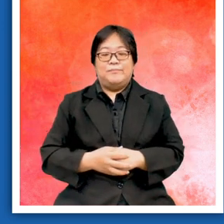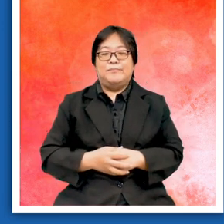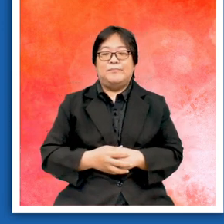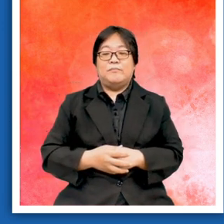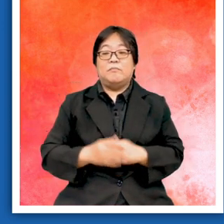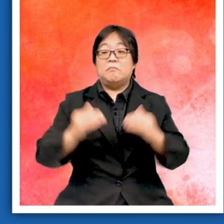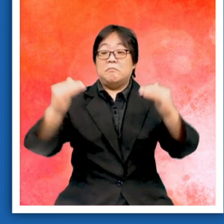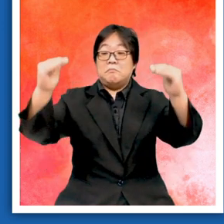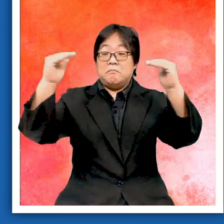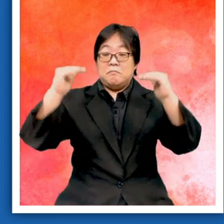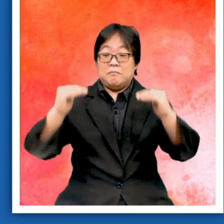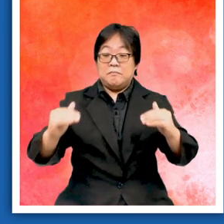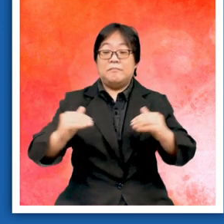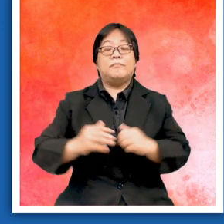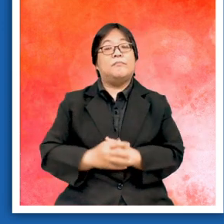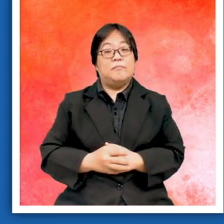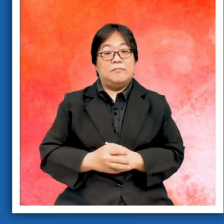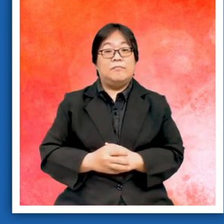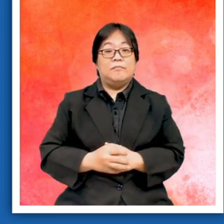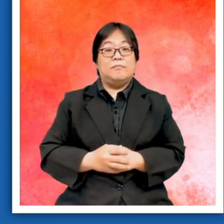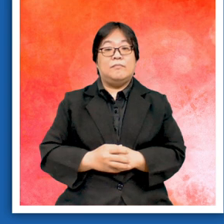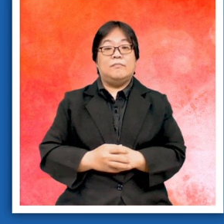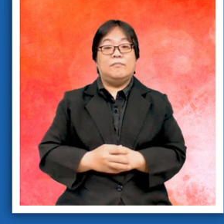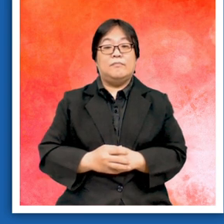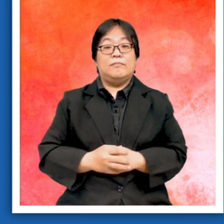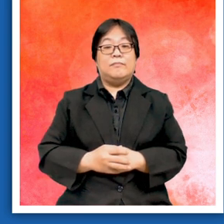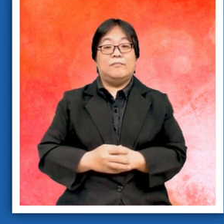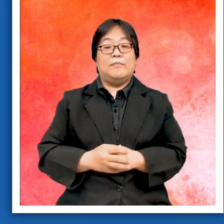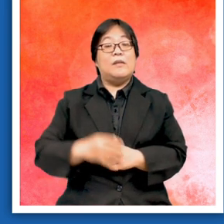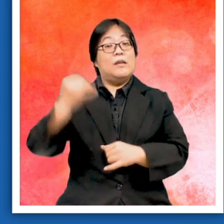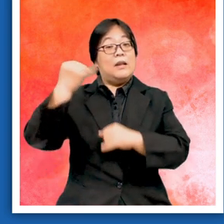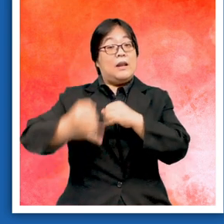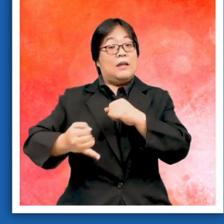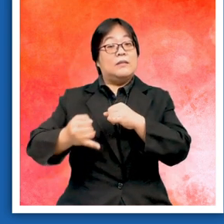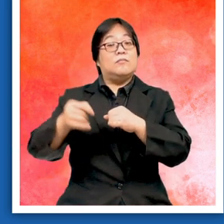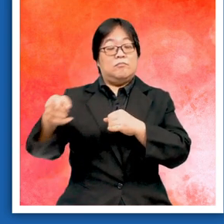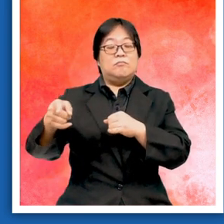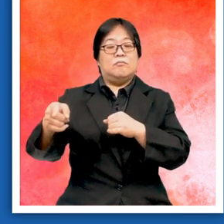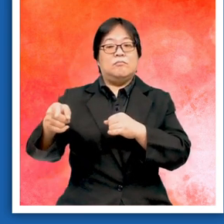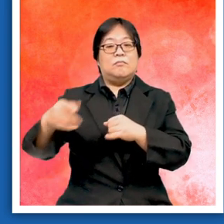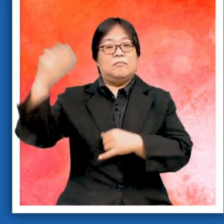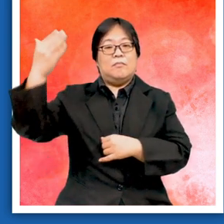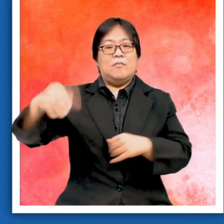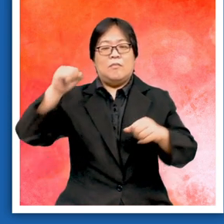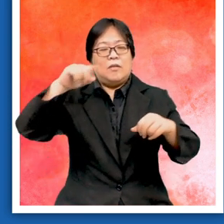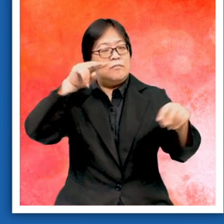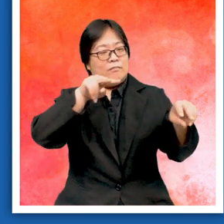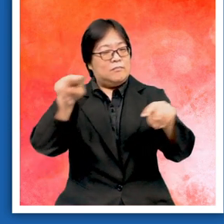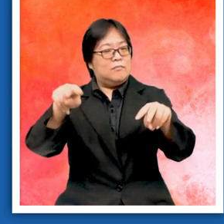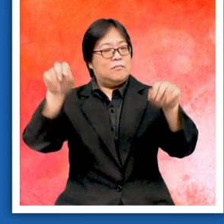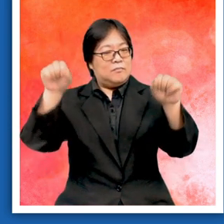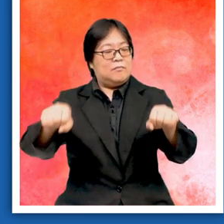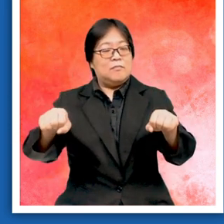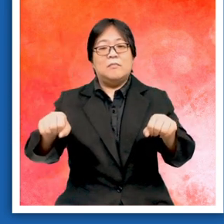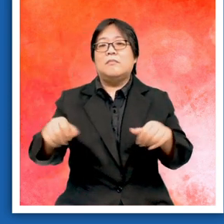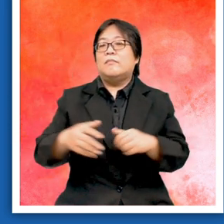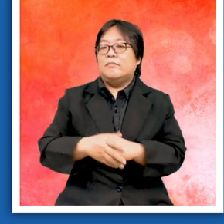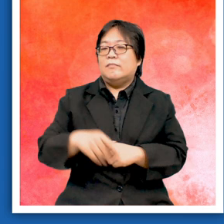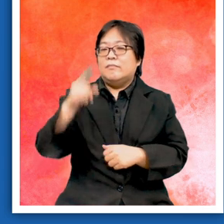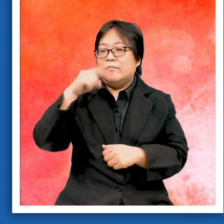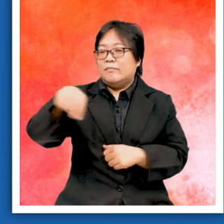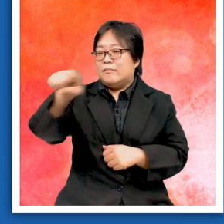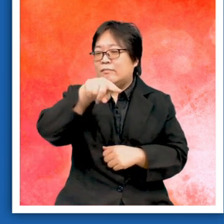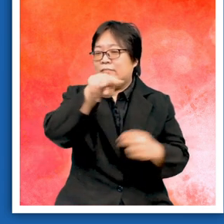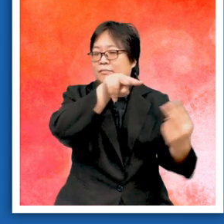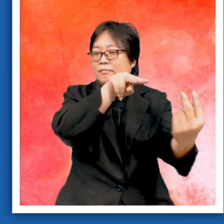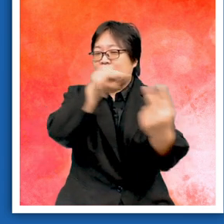At the end of the session, the instructor will be able to view the student who are taking